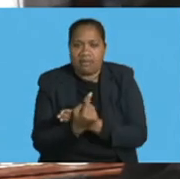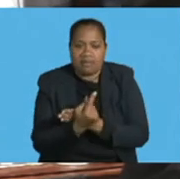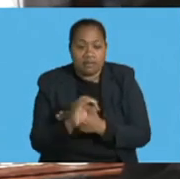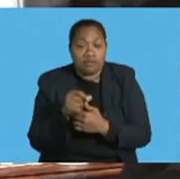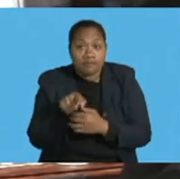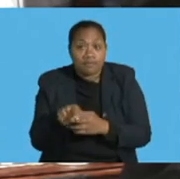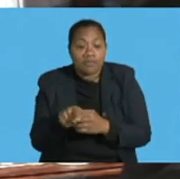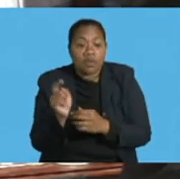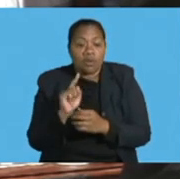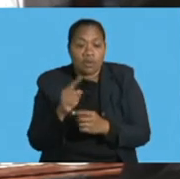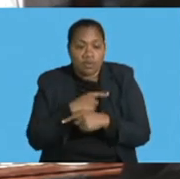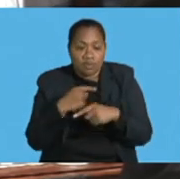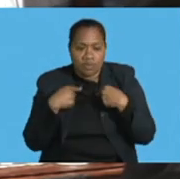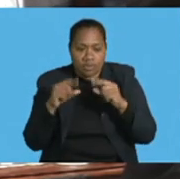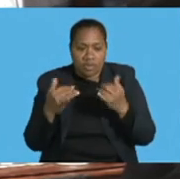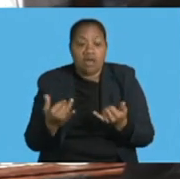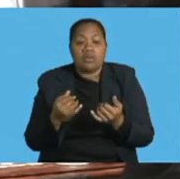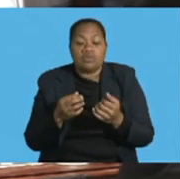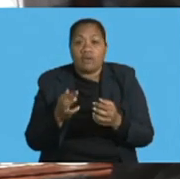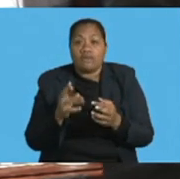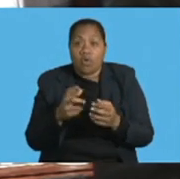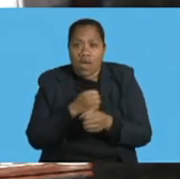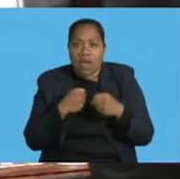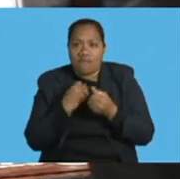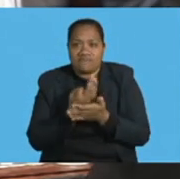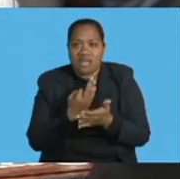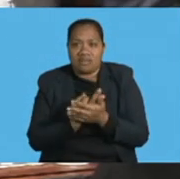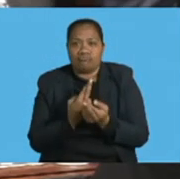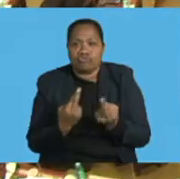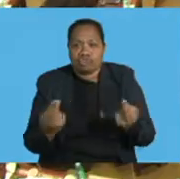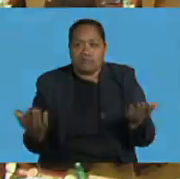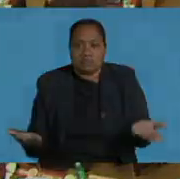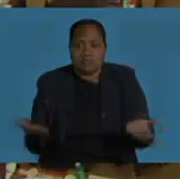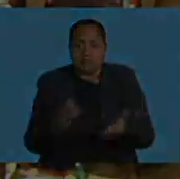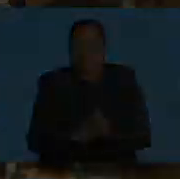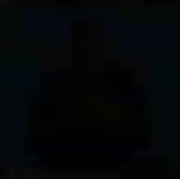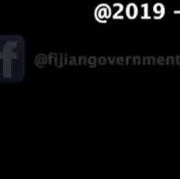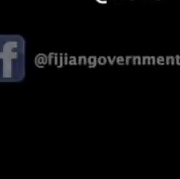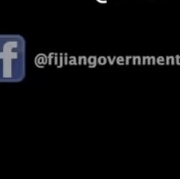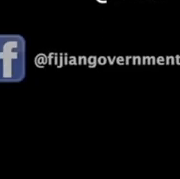within our means in terms of financial resources. Thank you. I thank the